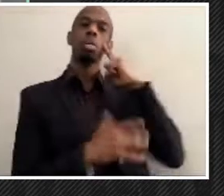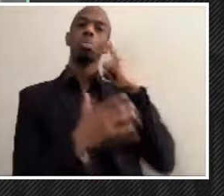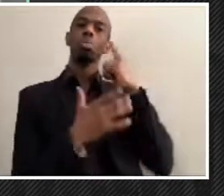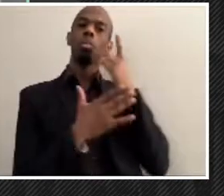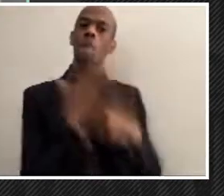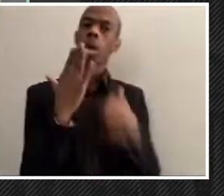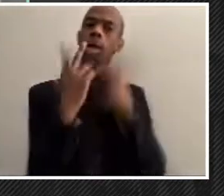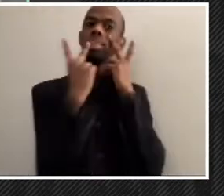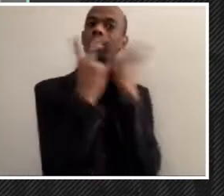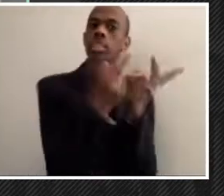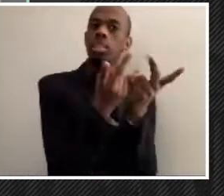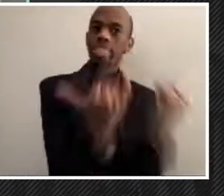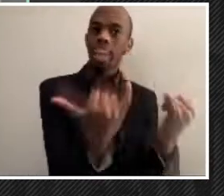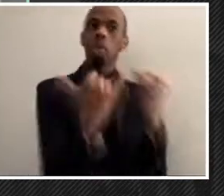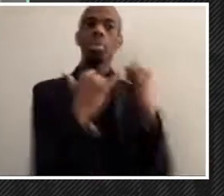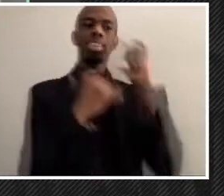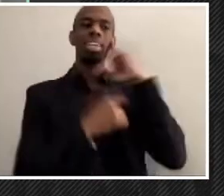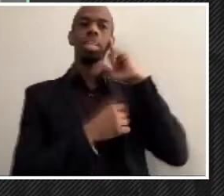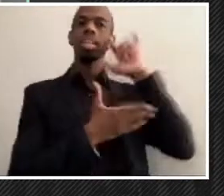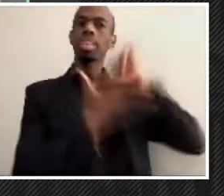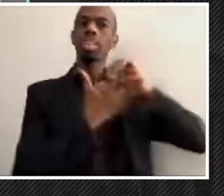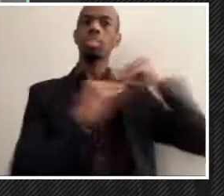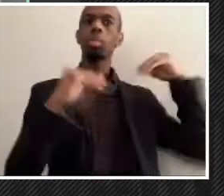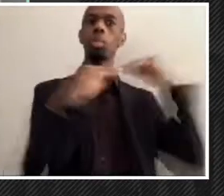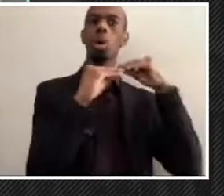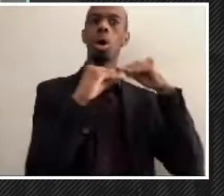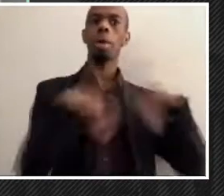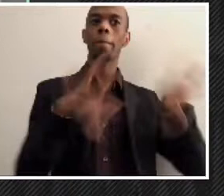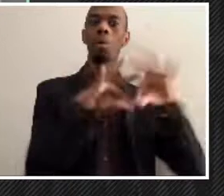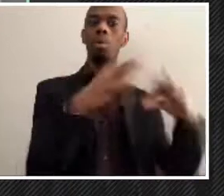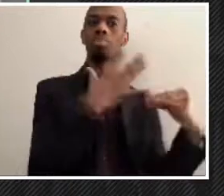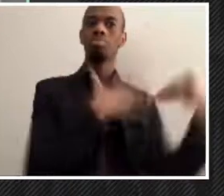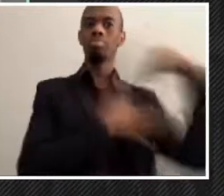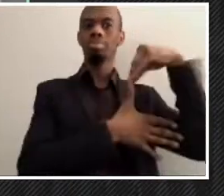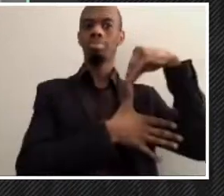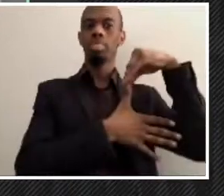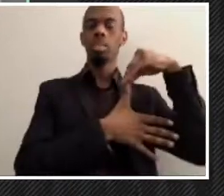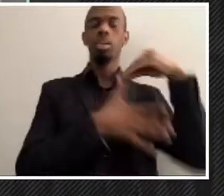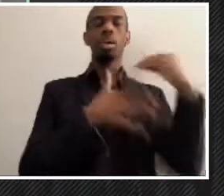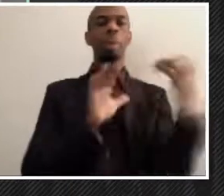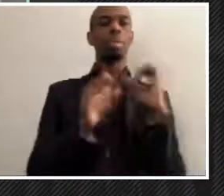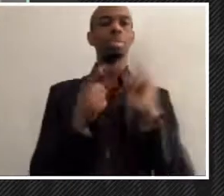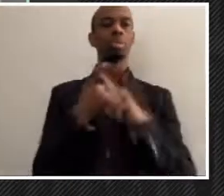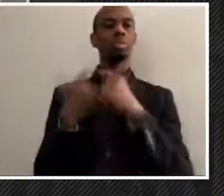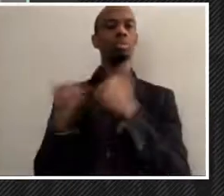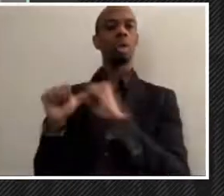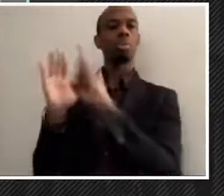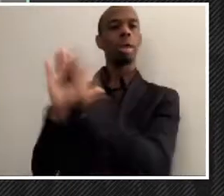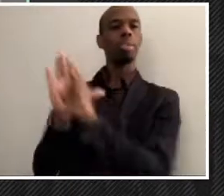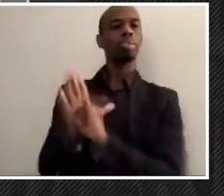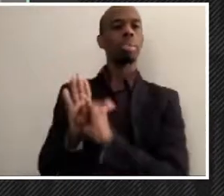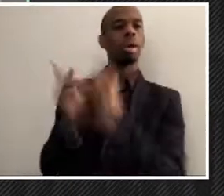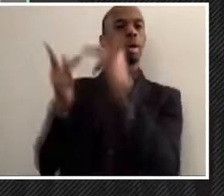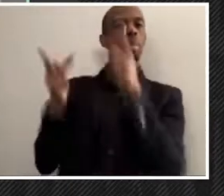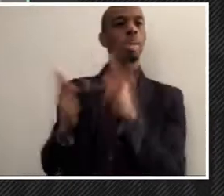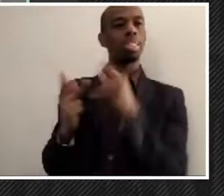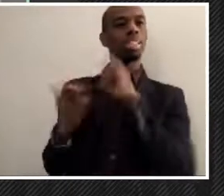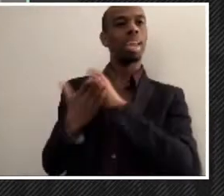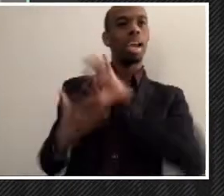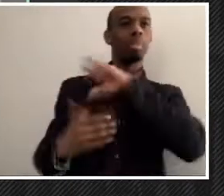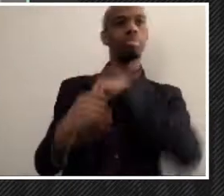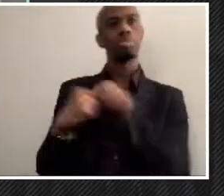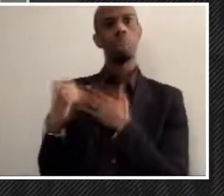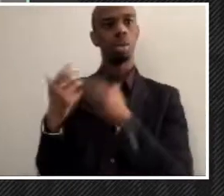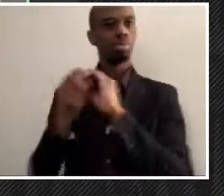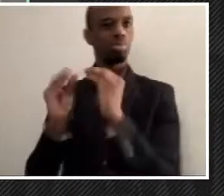identify places that can be replicated that involve my story. It's kind of the